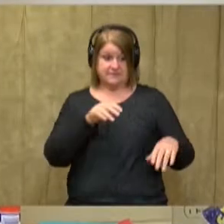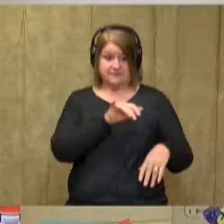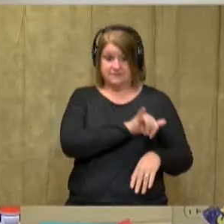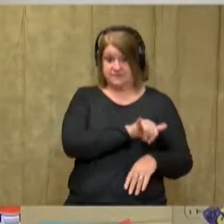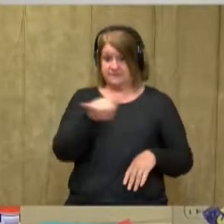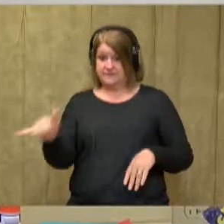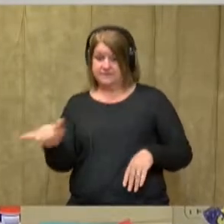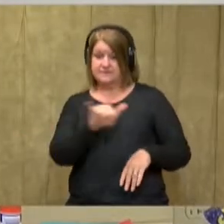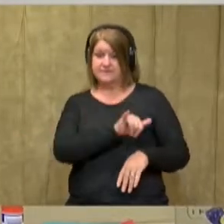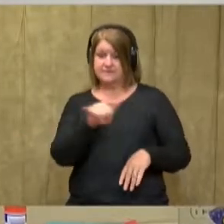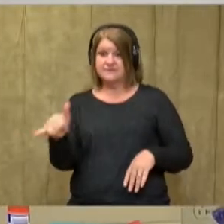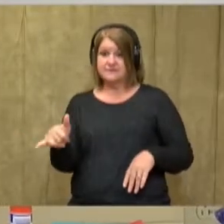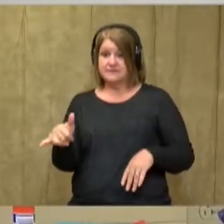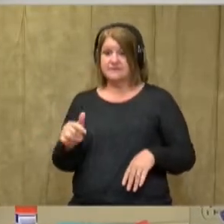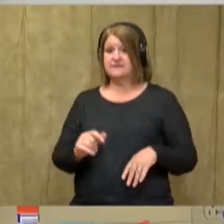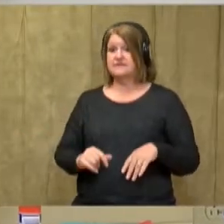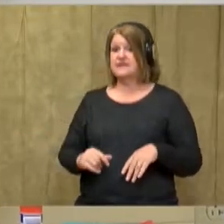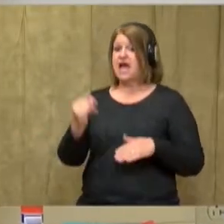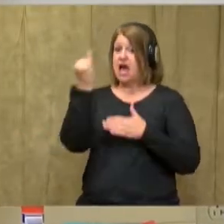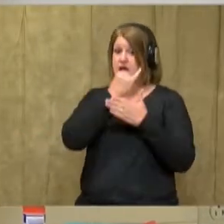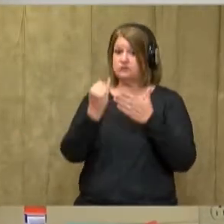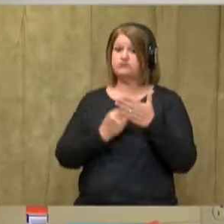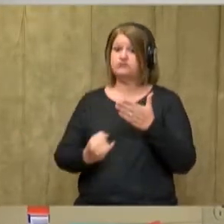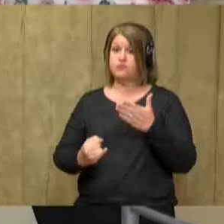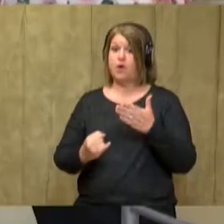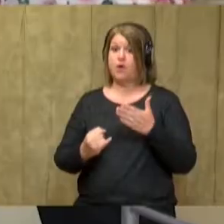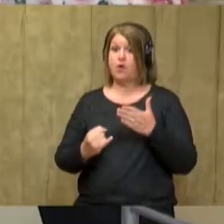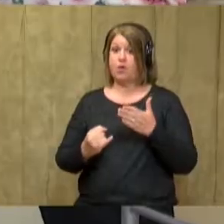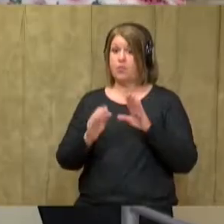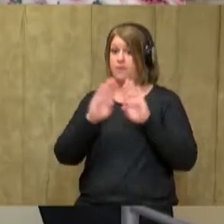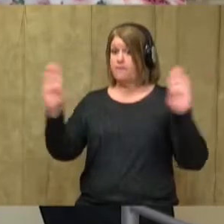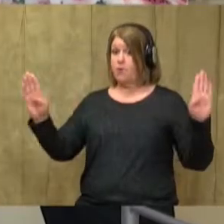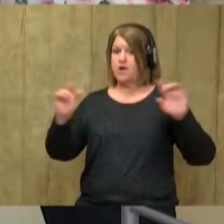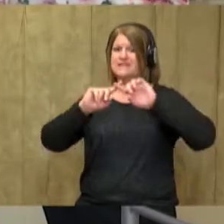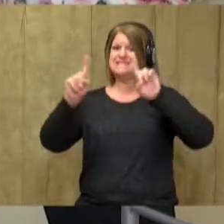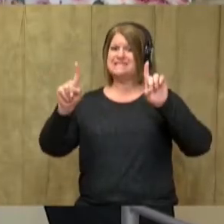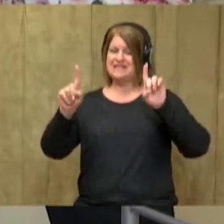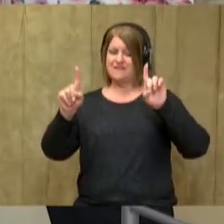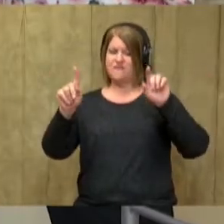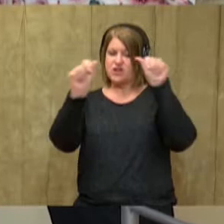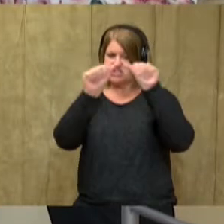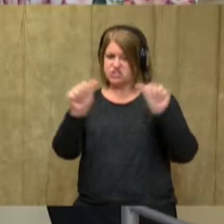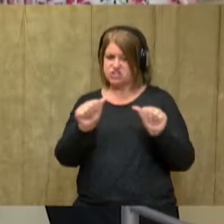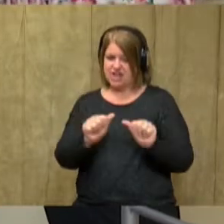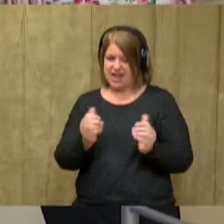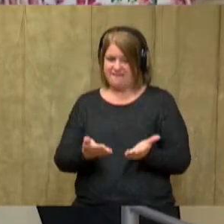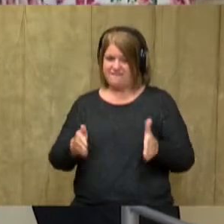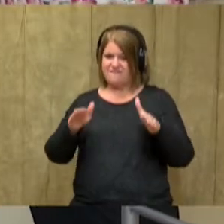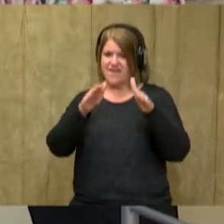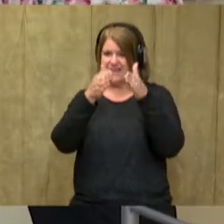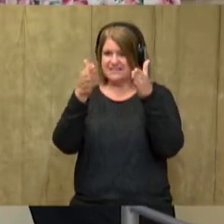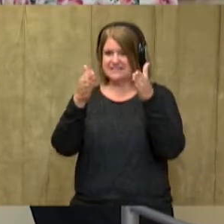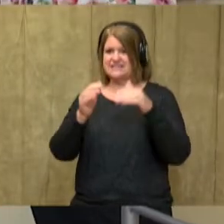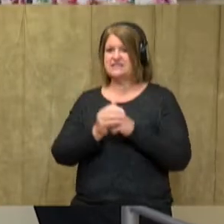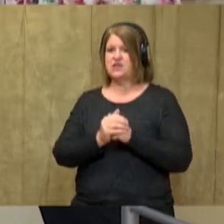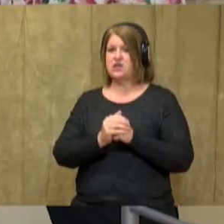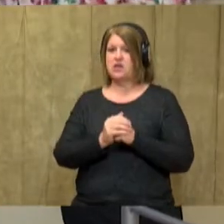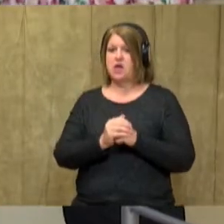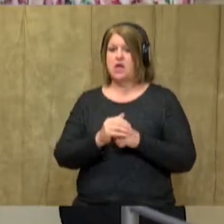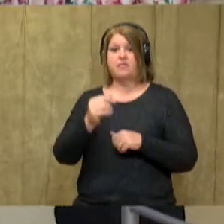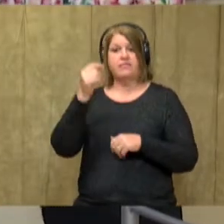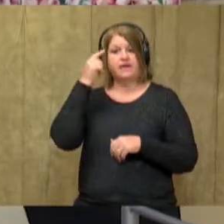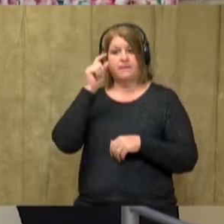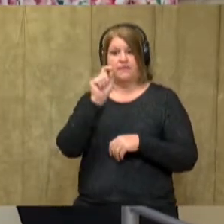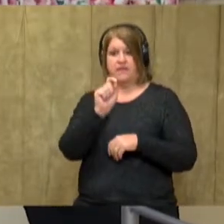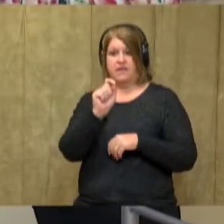here. And I drew on the board some different vase shapes. And where the little dot is, that's the folded side. It's very important that you think